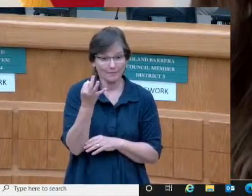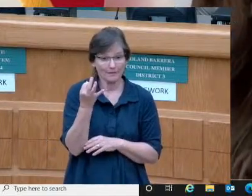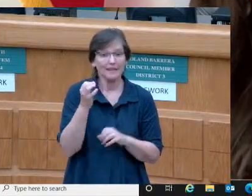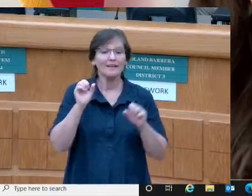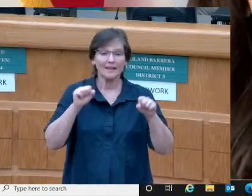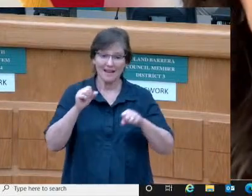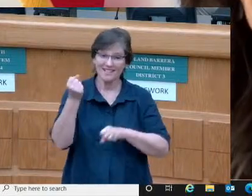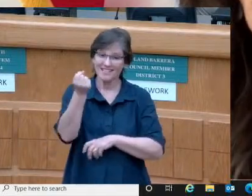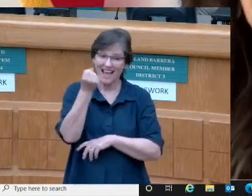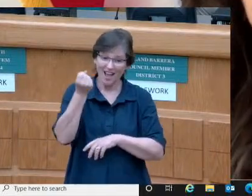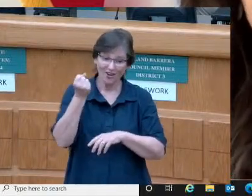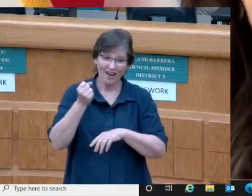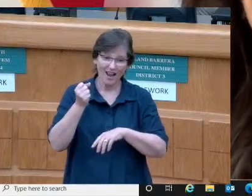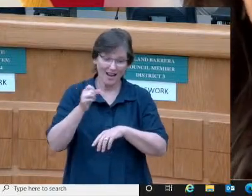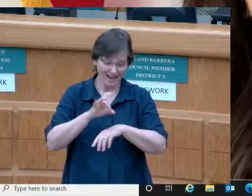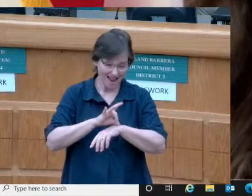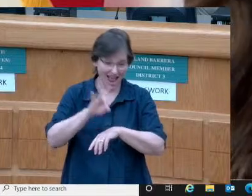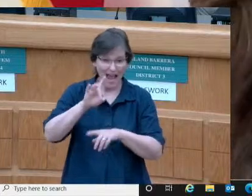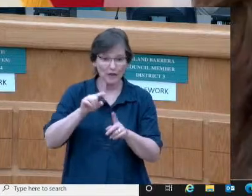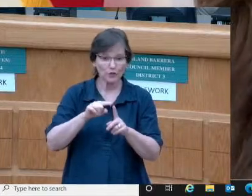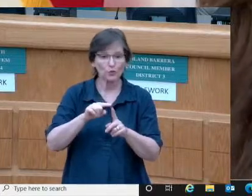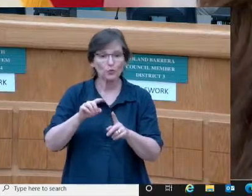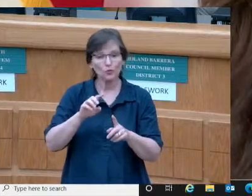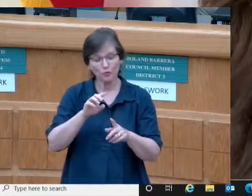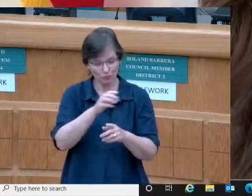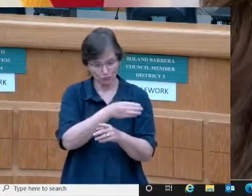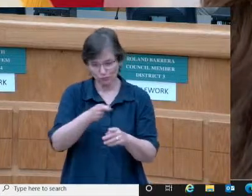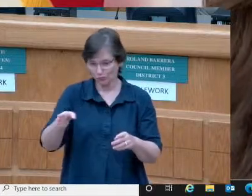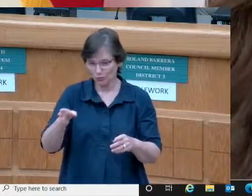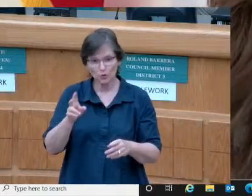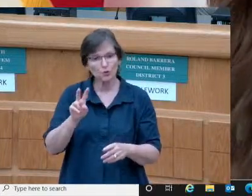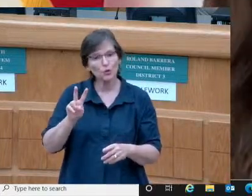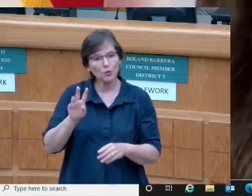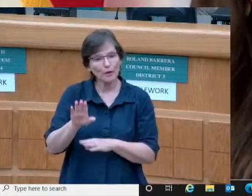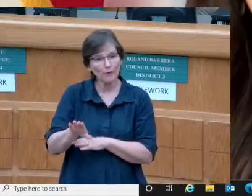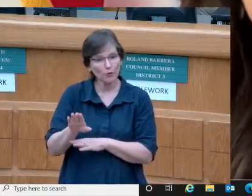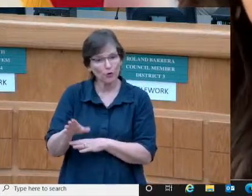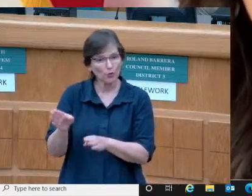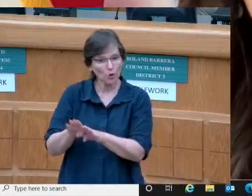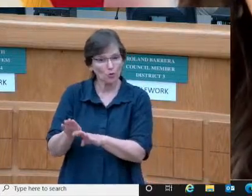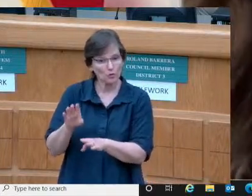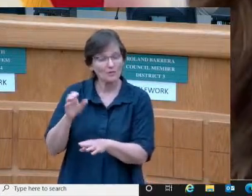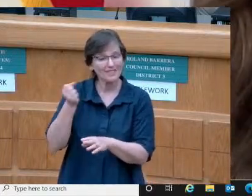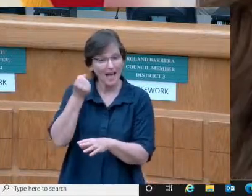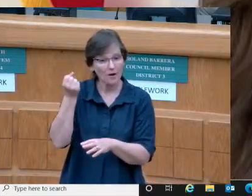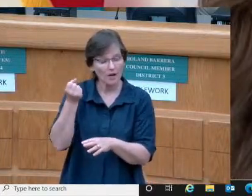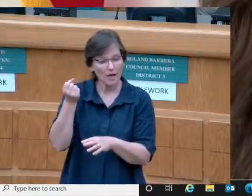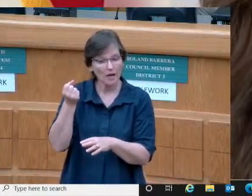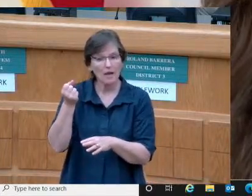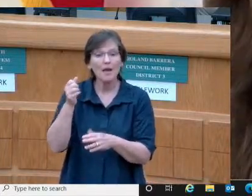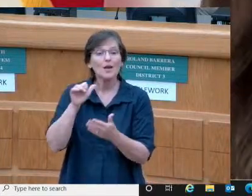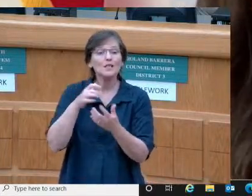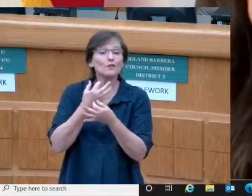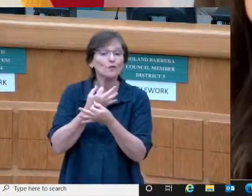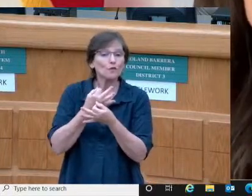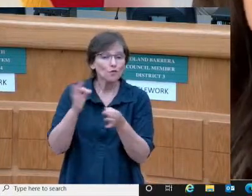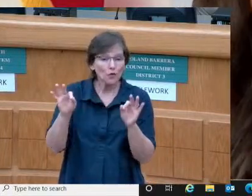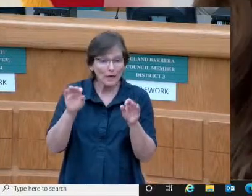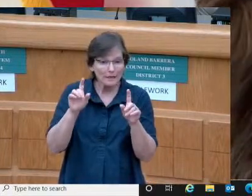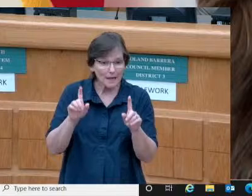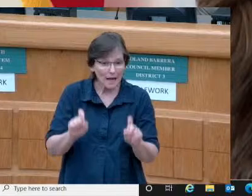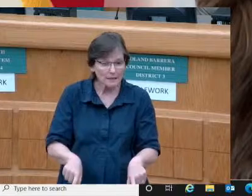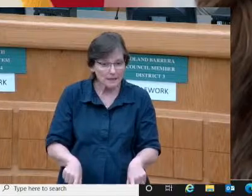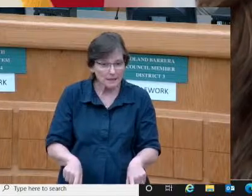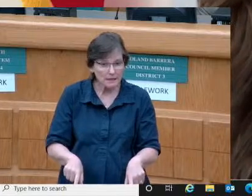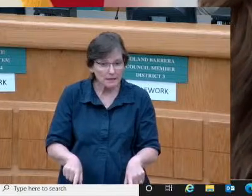p.m. No appointment required, okay? And that is free testing. It's first